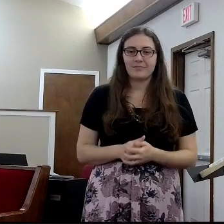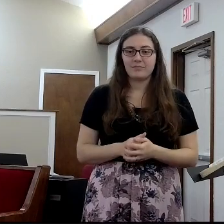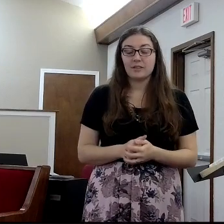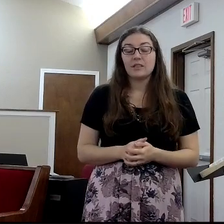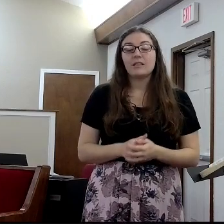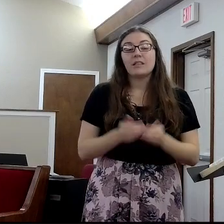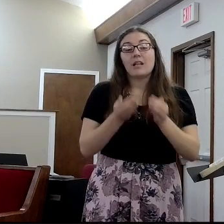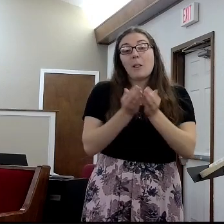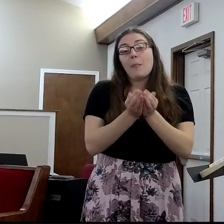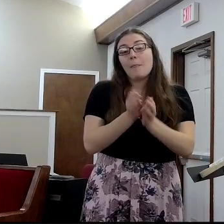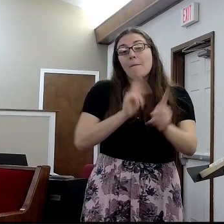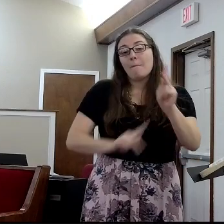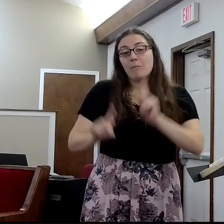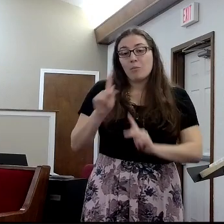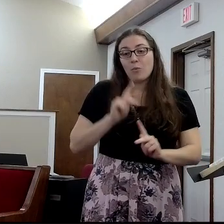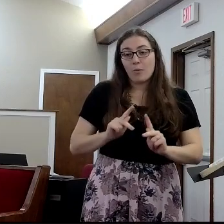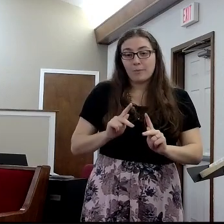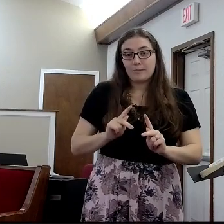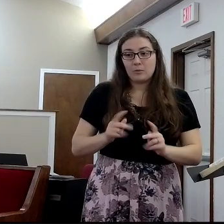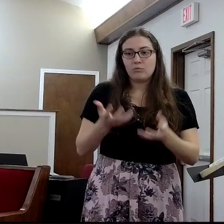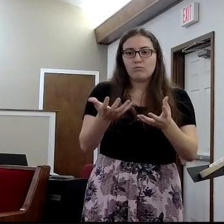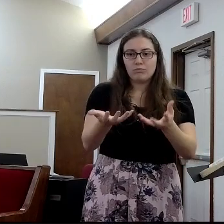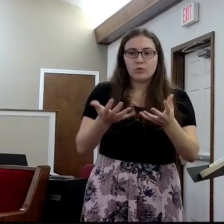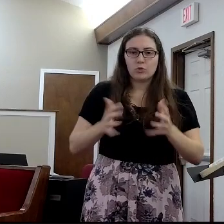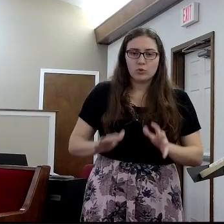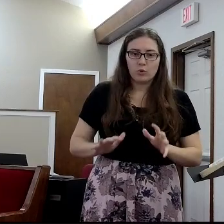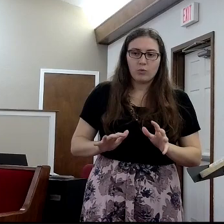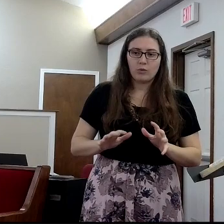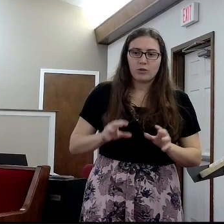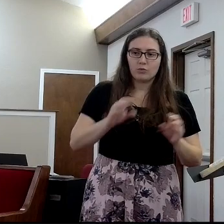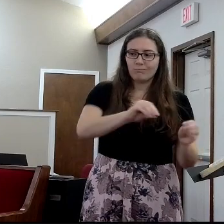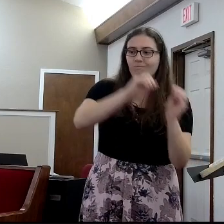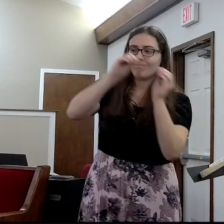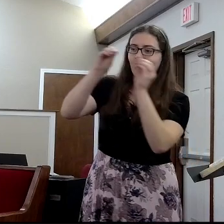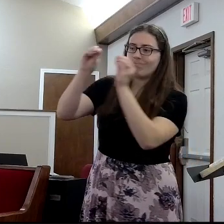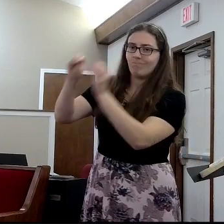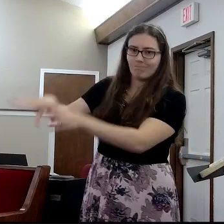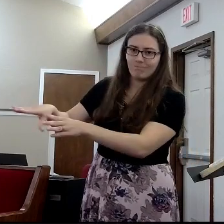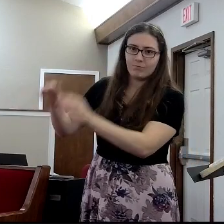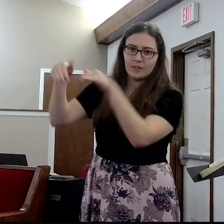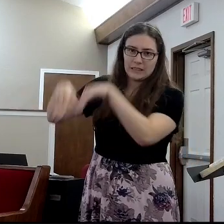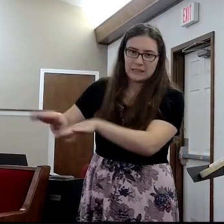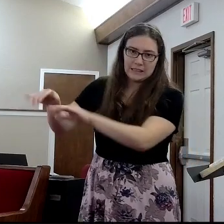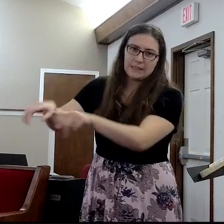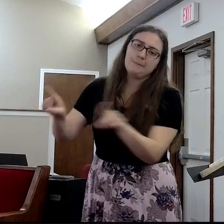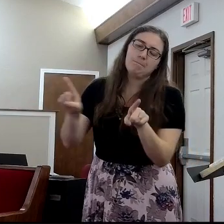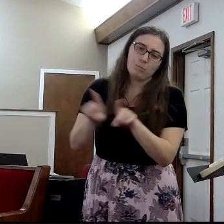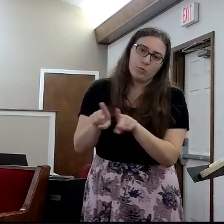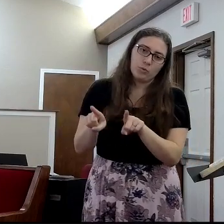well. But the mariners here do not want to throw Jonah over. It's pretty clear.